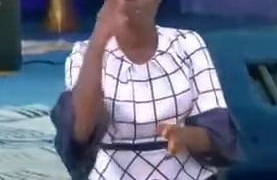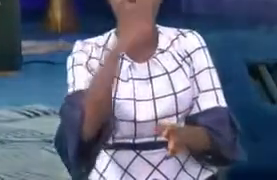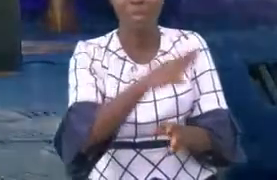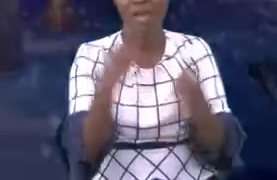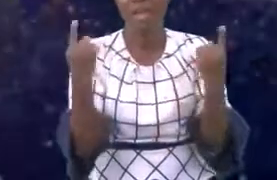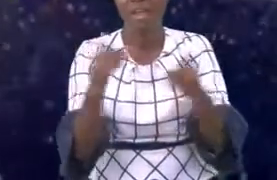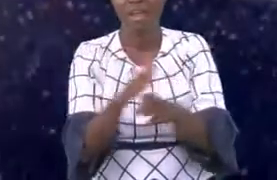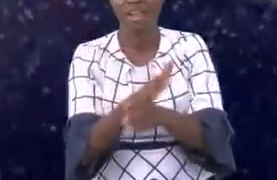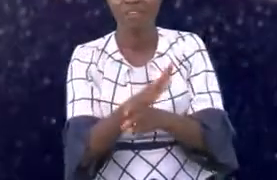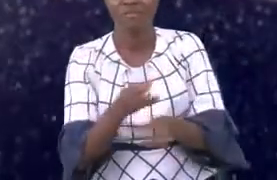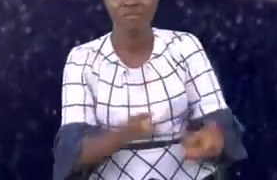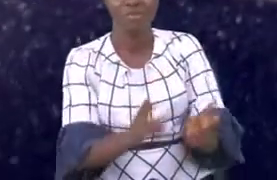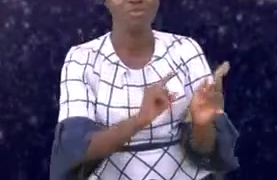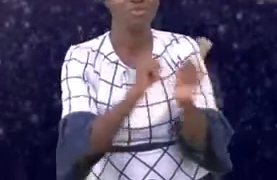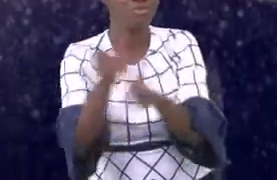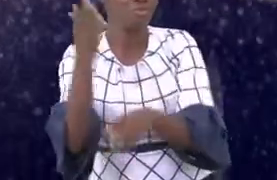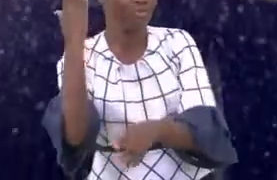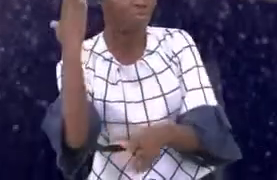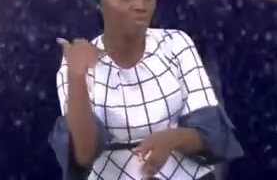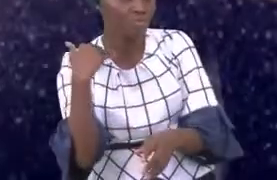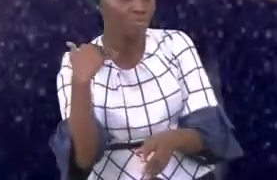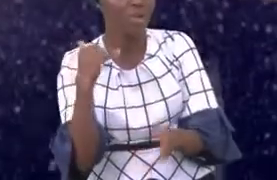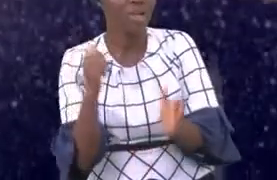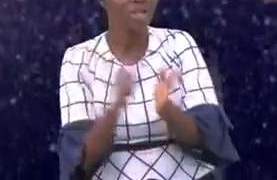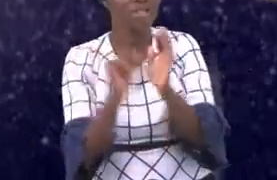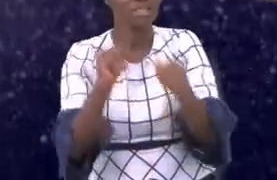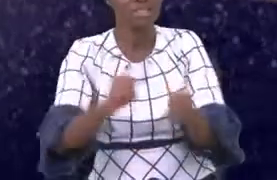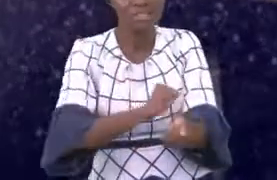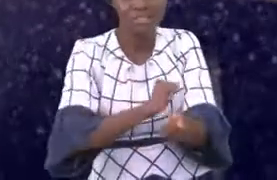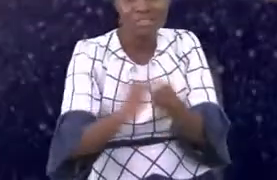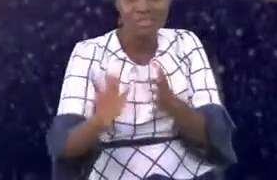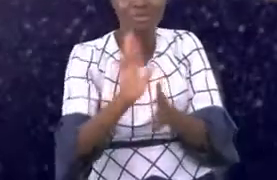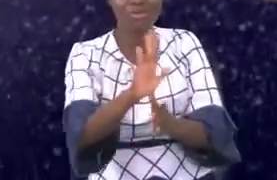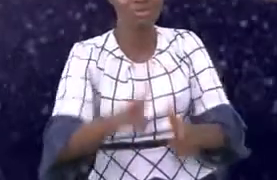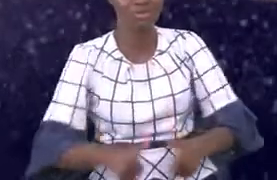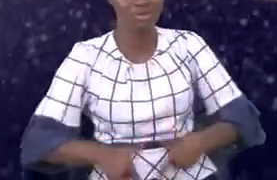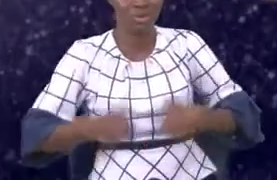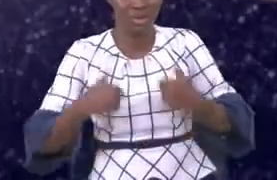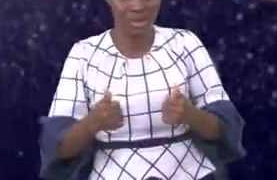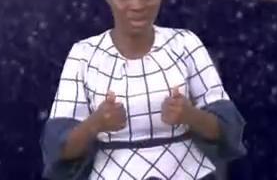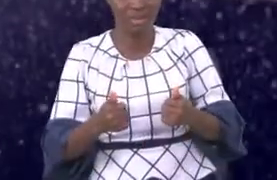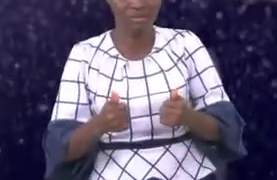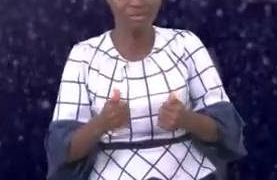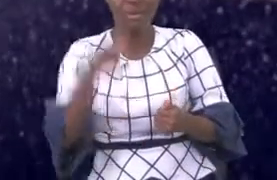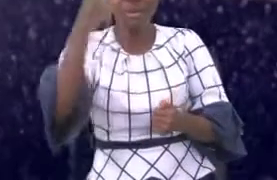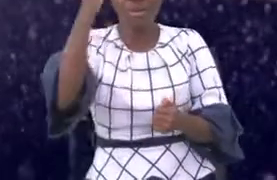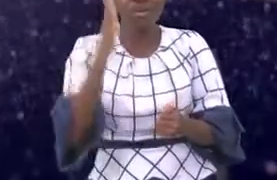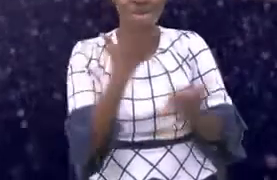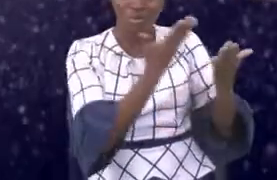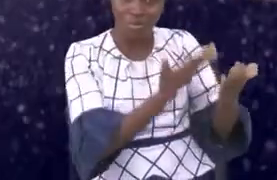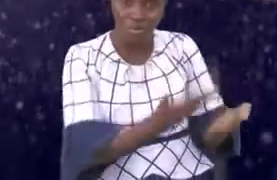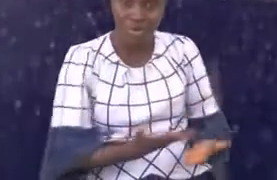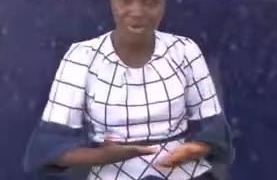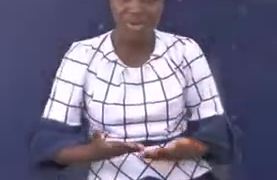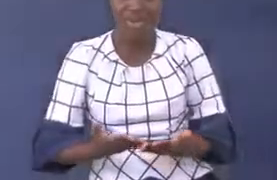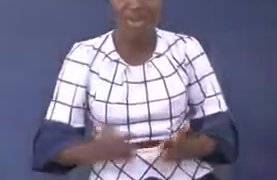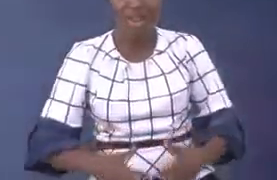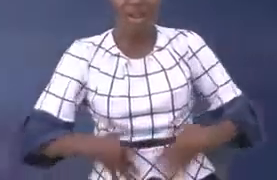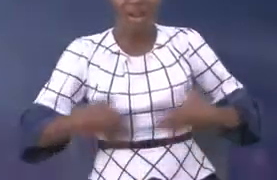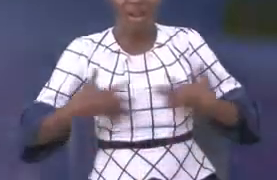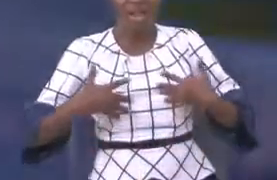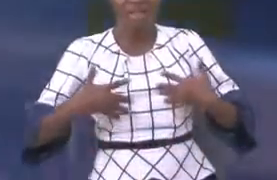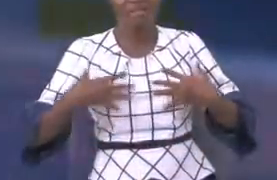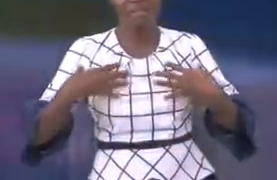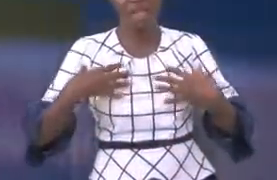life. And here is God bringing life unto you, bringing health unto you, bringing salvation to you, and